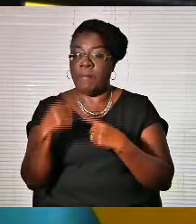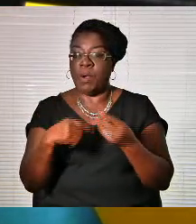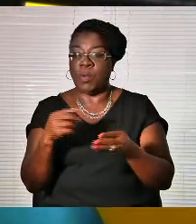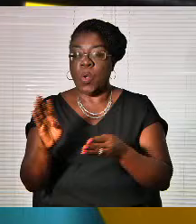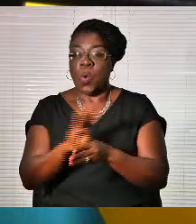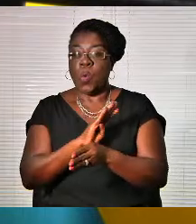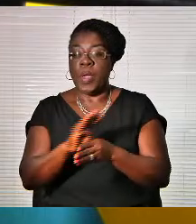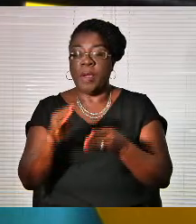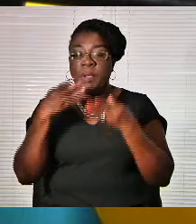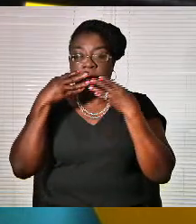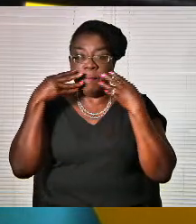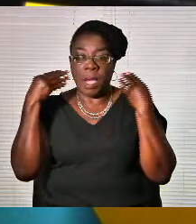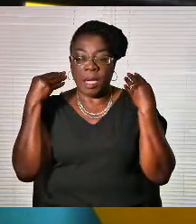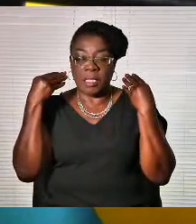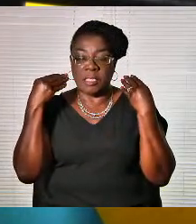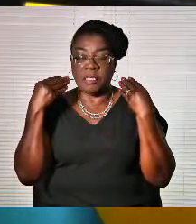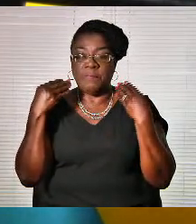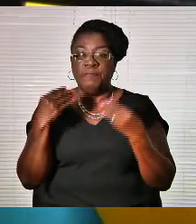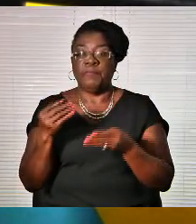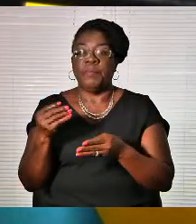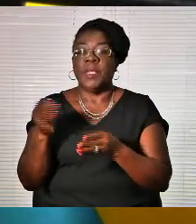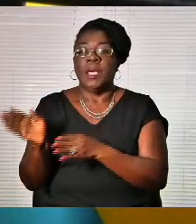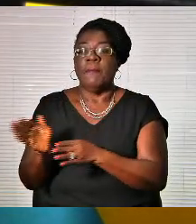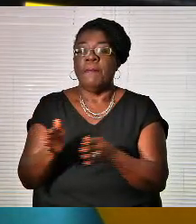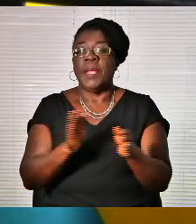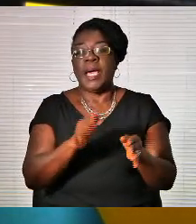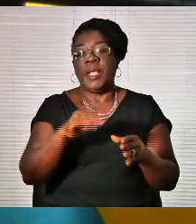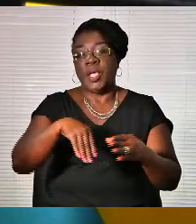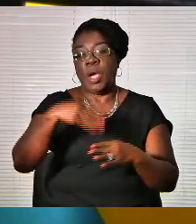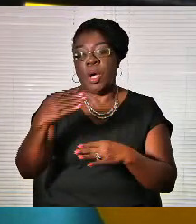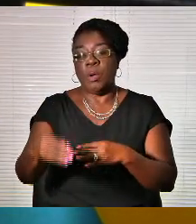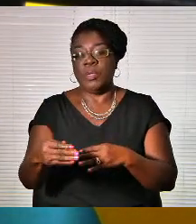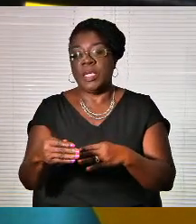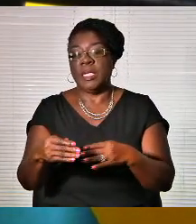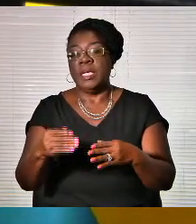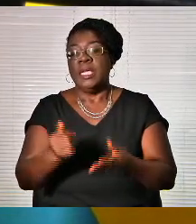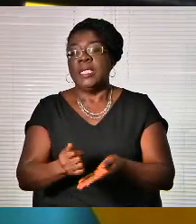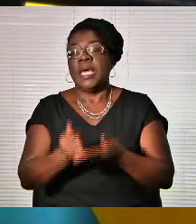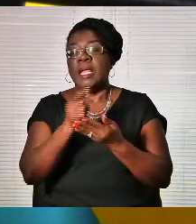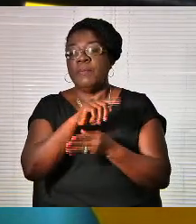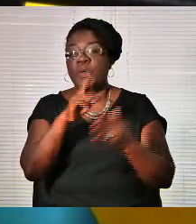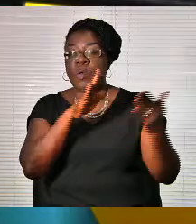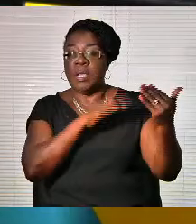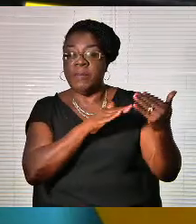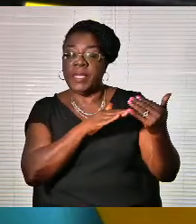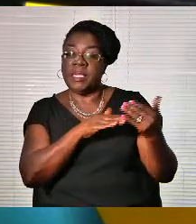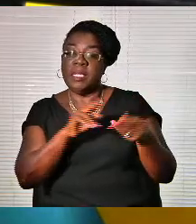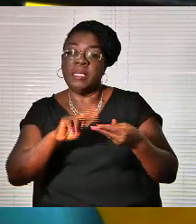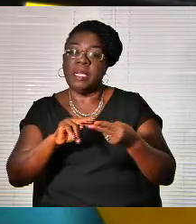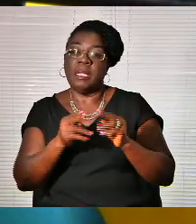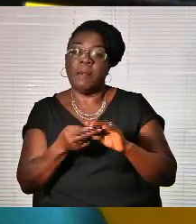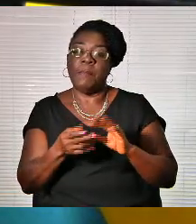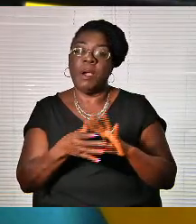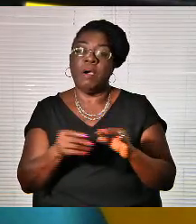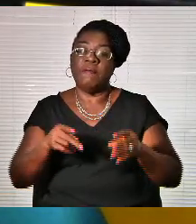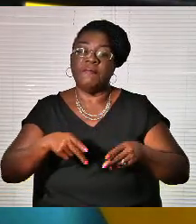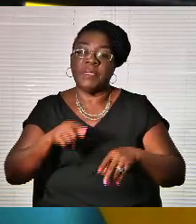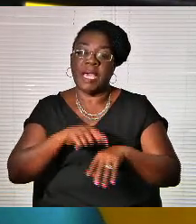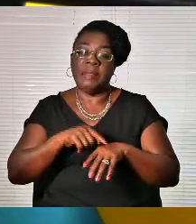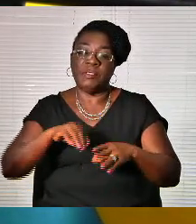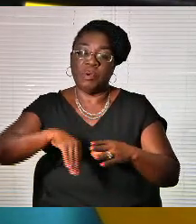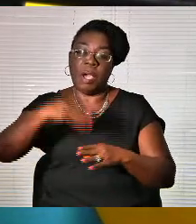outings and make lists to help you limit the amount of time or number of trips out into the general public.